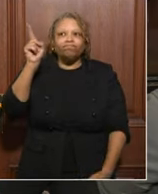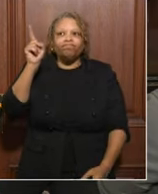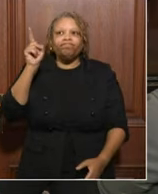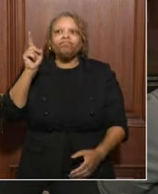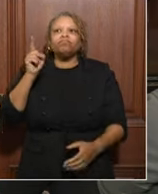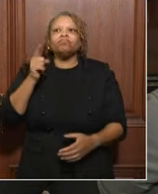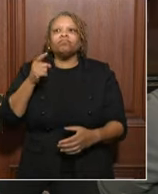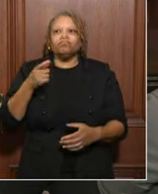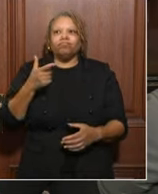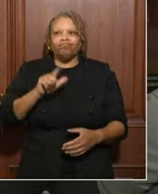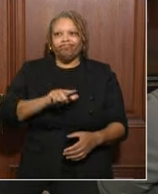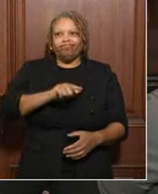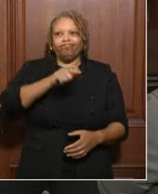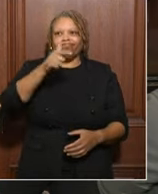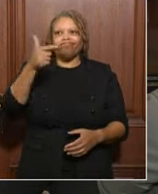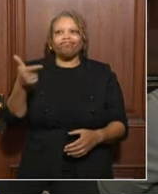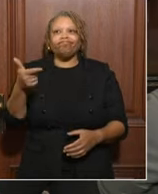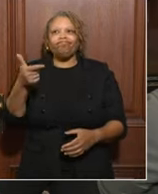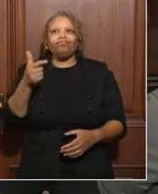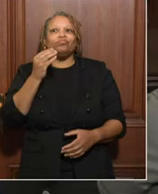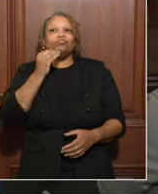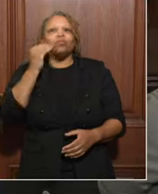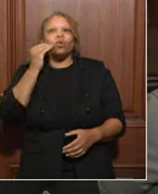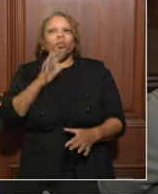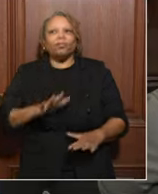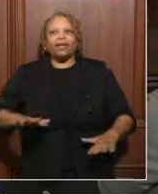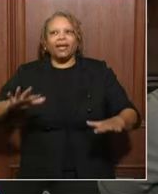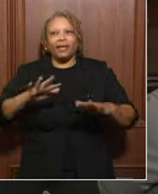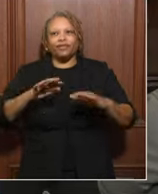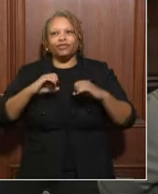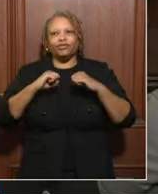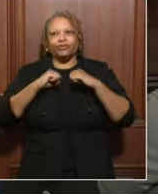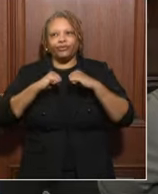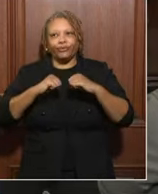talk about what's going on with gathering intelligence.